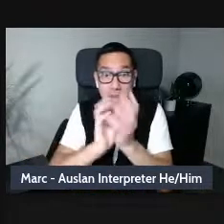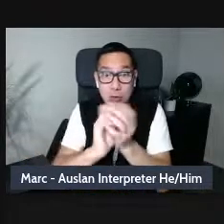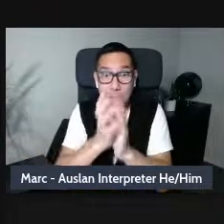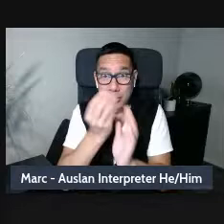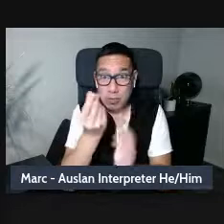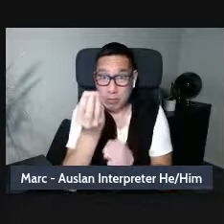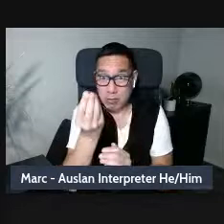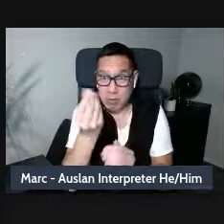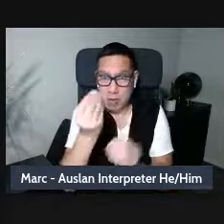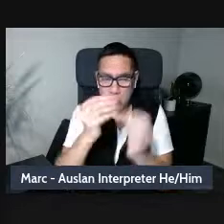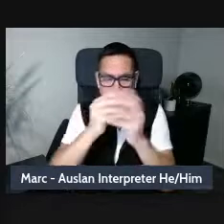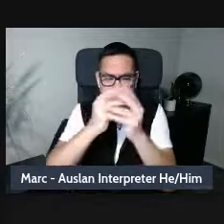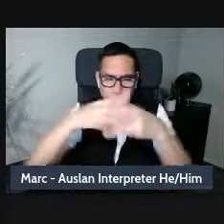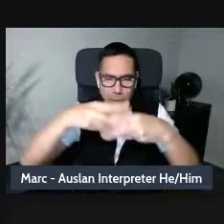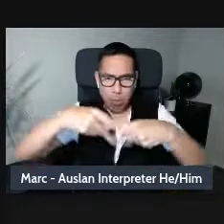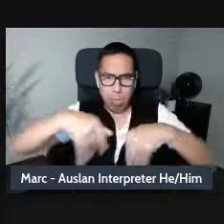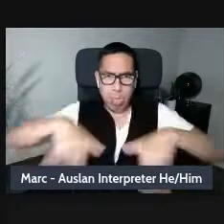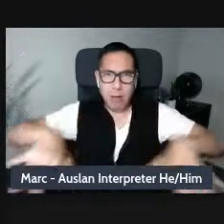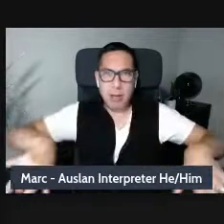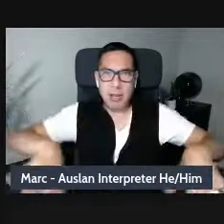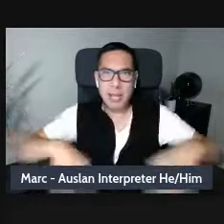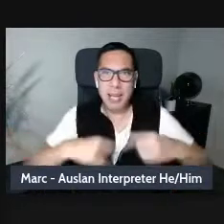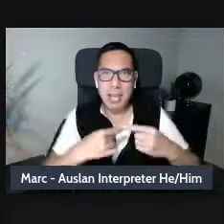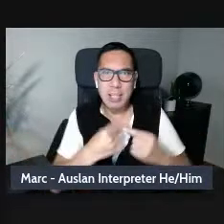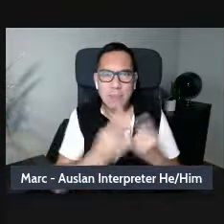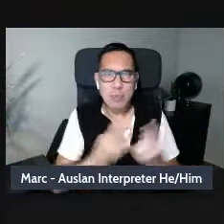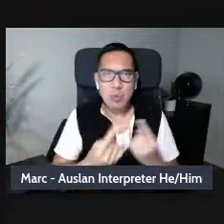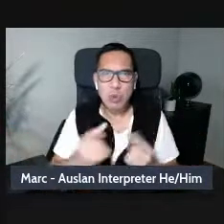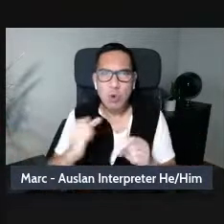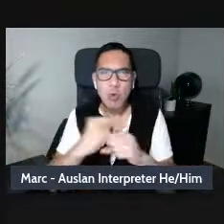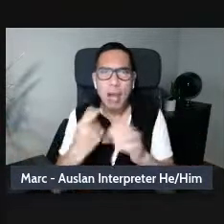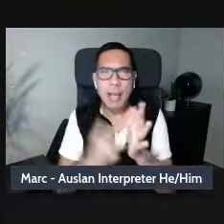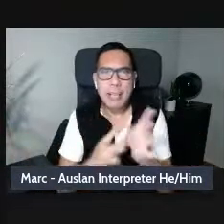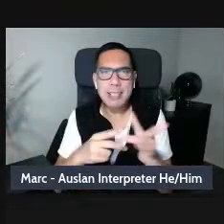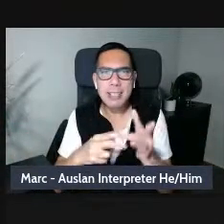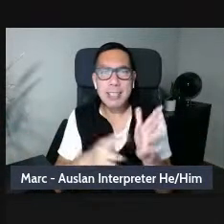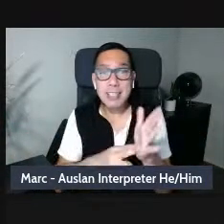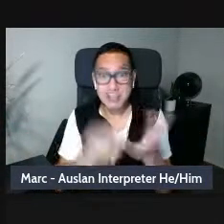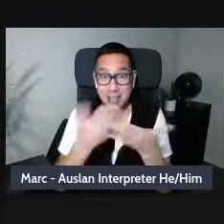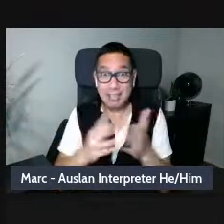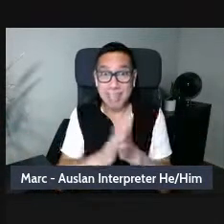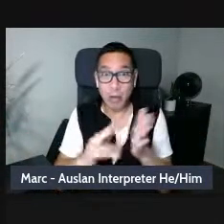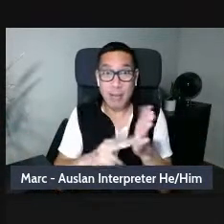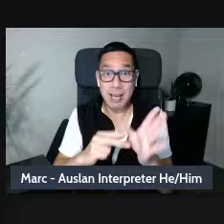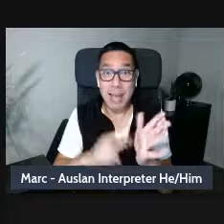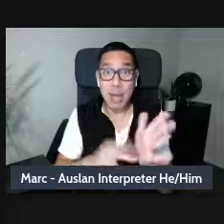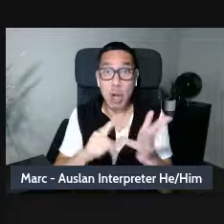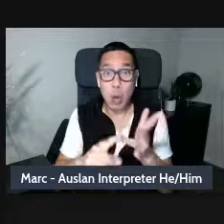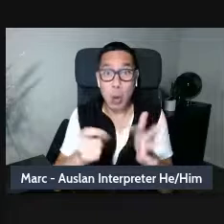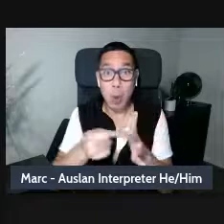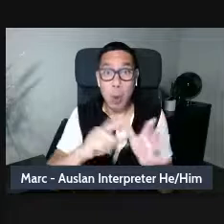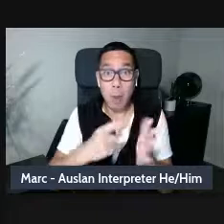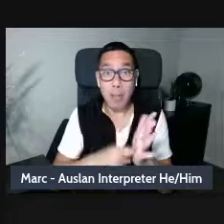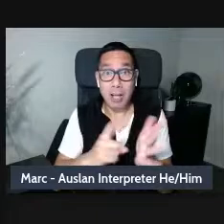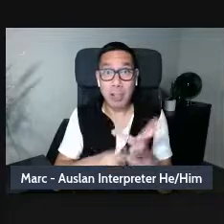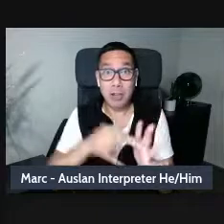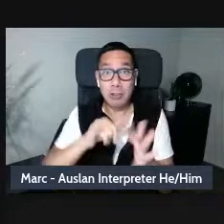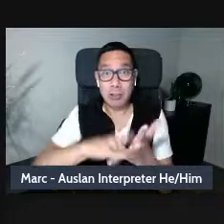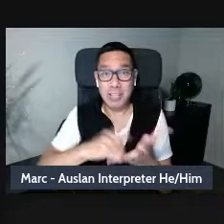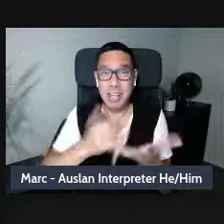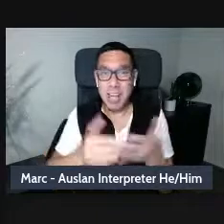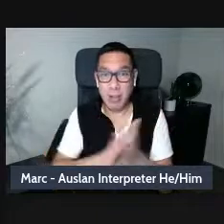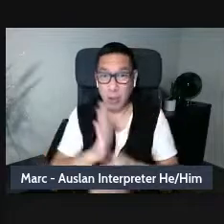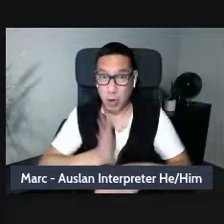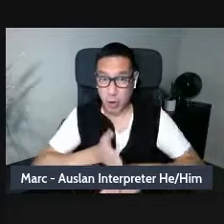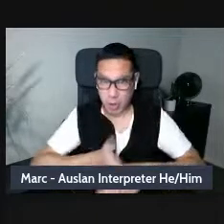falls apart into individual grains of sand. And that's how these nanoparticles work. So we obtained these nanoparticles